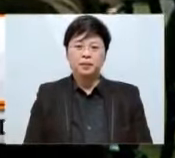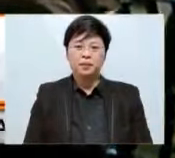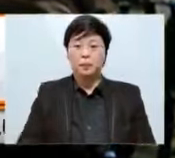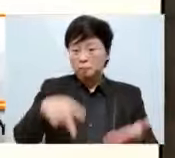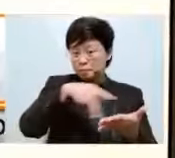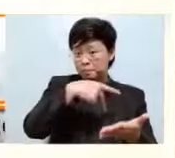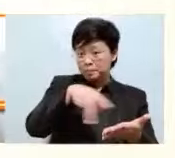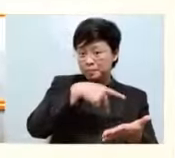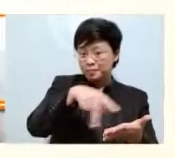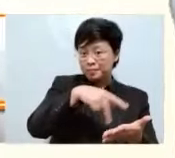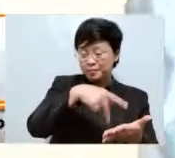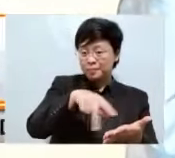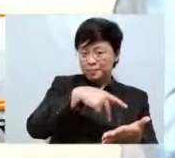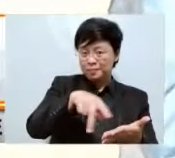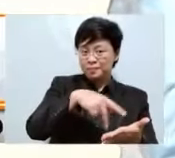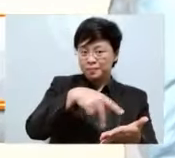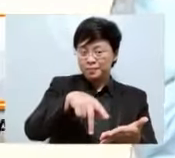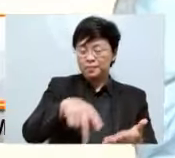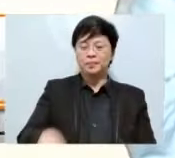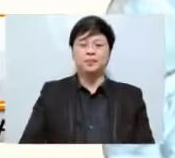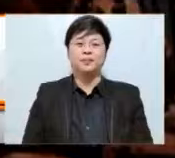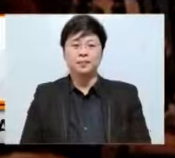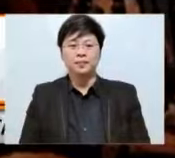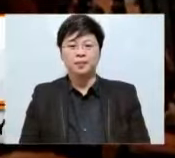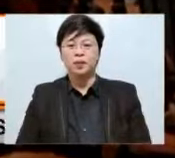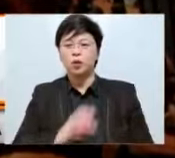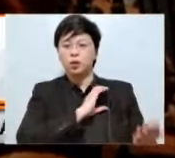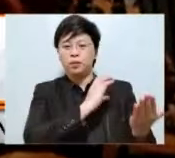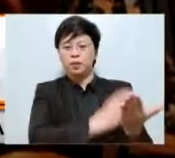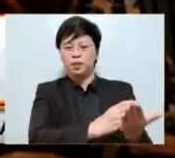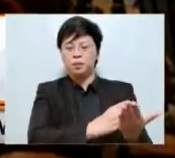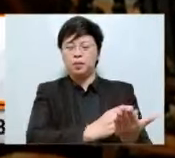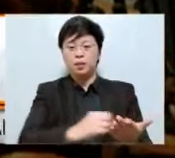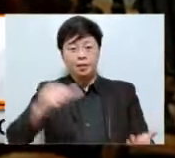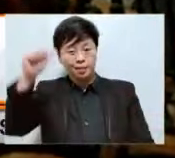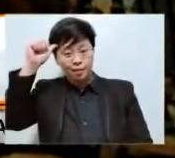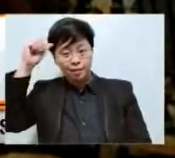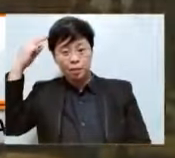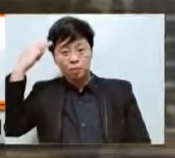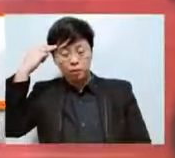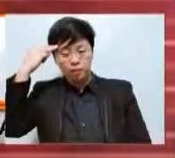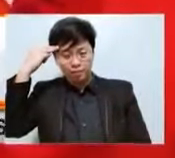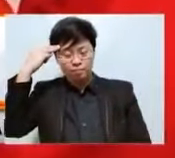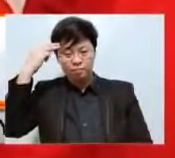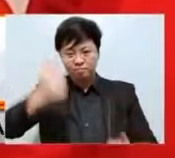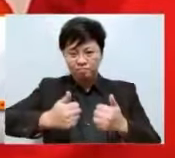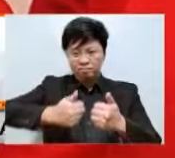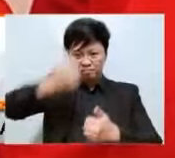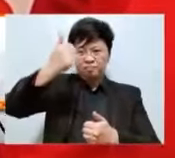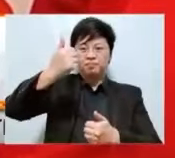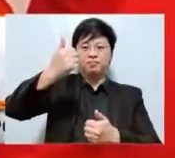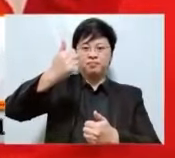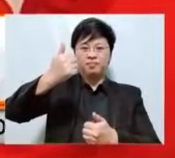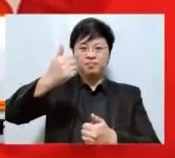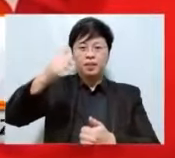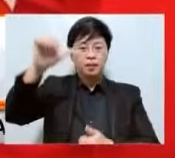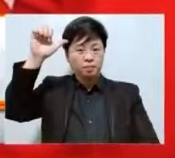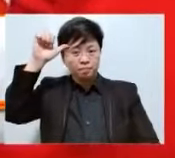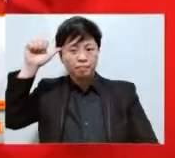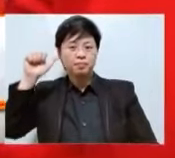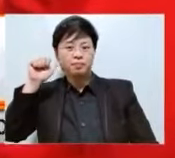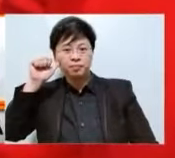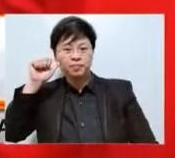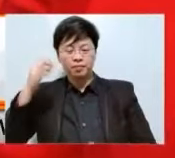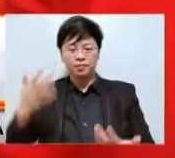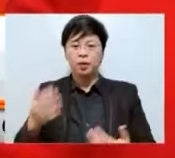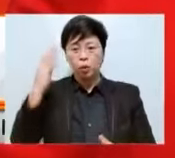Bulaga. Kumpiyansa naman si Aga na mag-e-excel ang kanilang twins sa industriya. When they were growing up, we were just there,